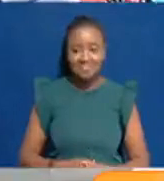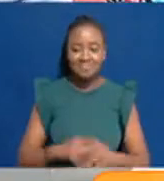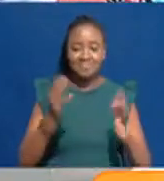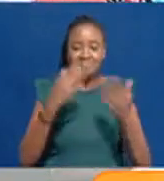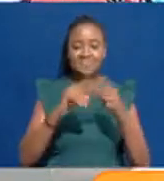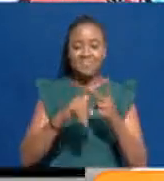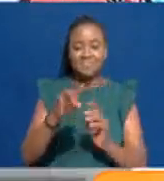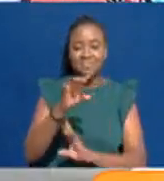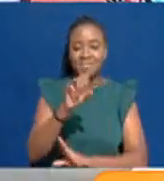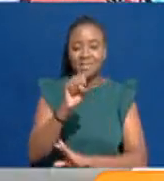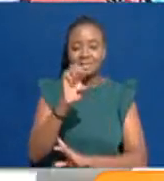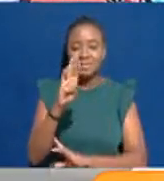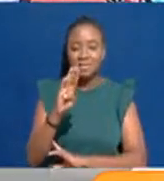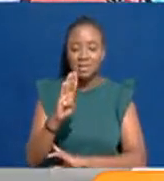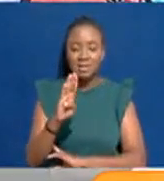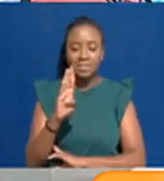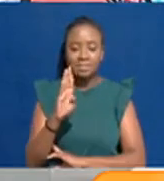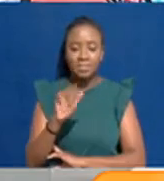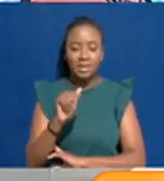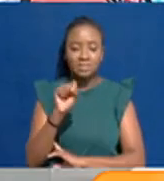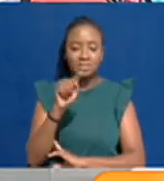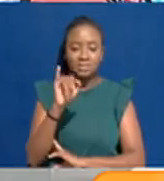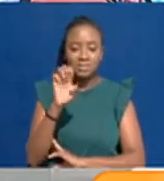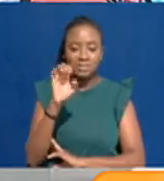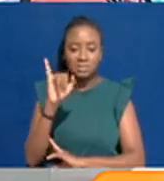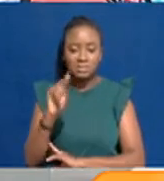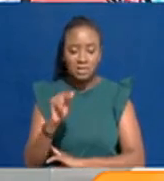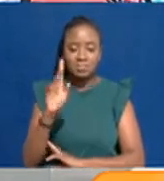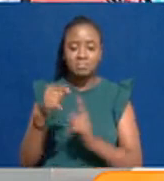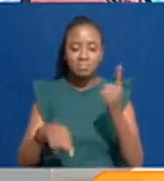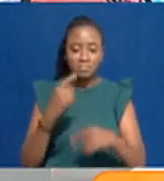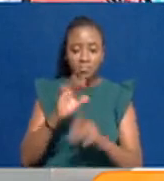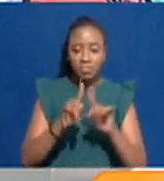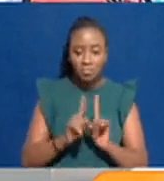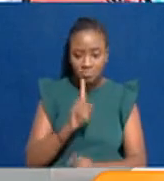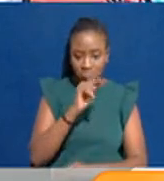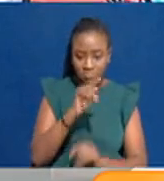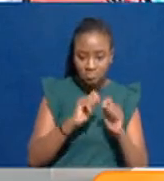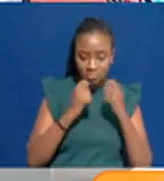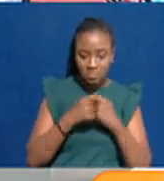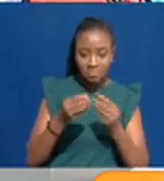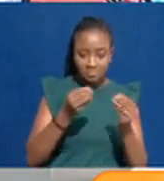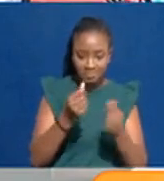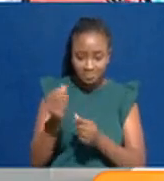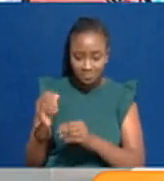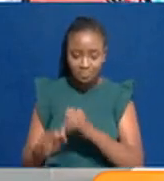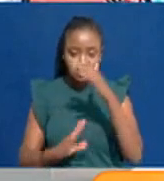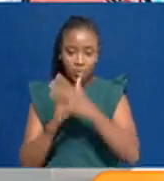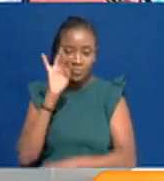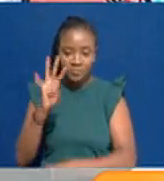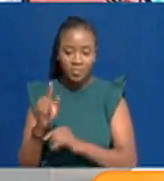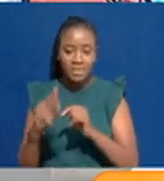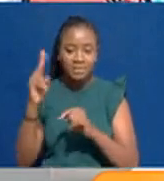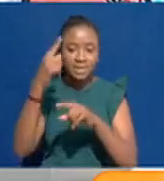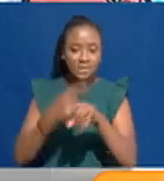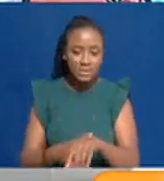Francis Sebastien Ogier won the WRC Safari Rally on Sunday as his Toyota team swept the top four places for the second year in